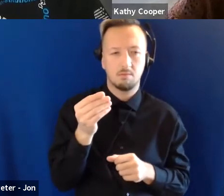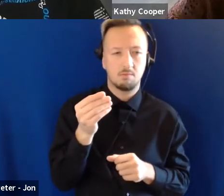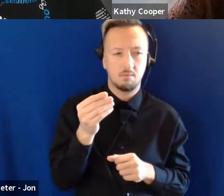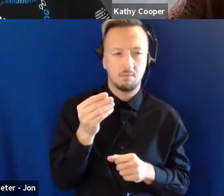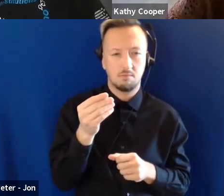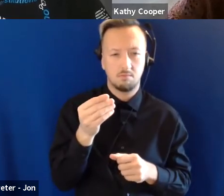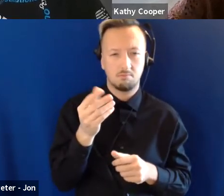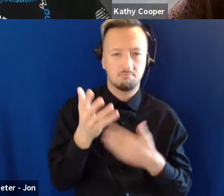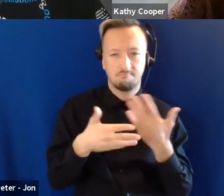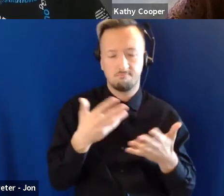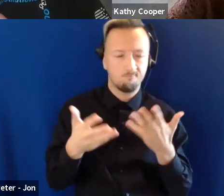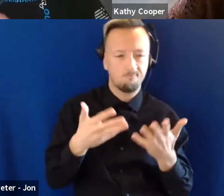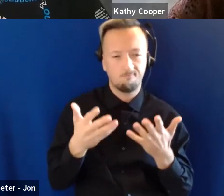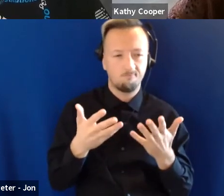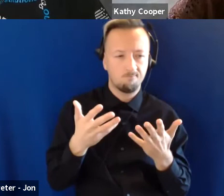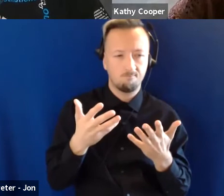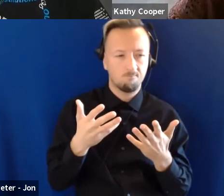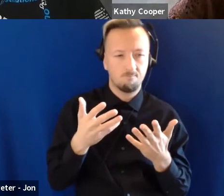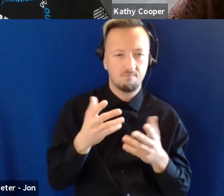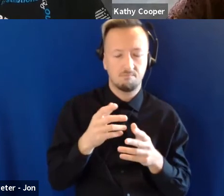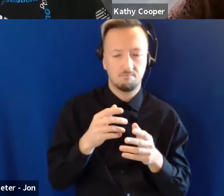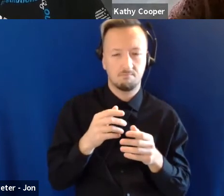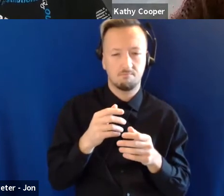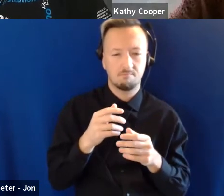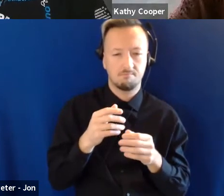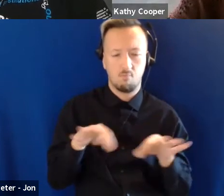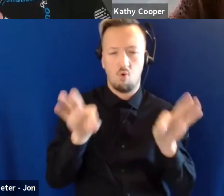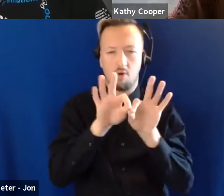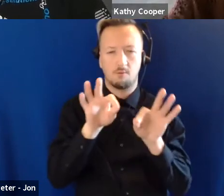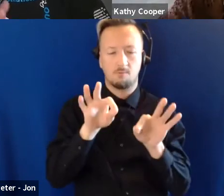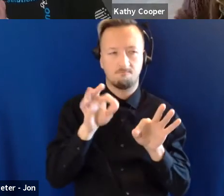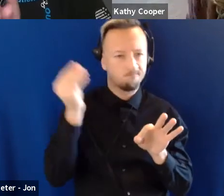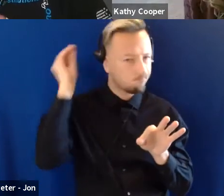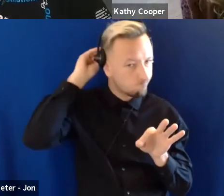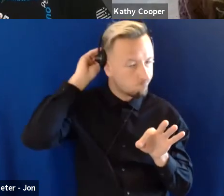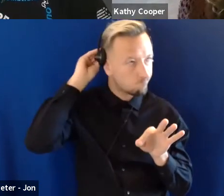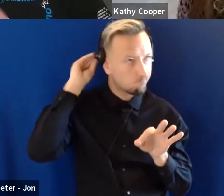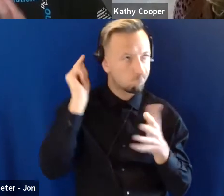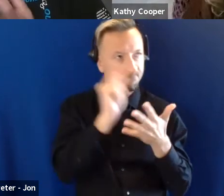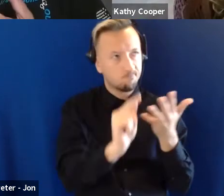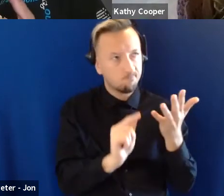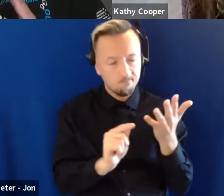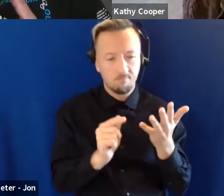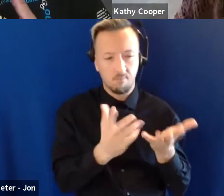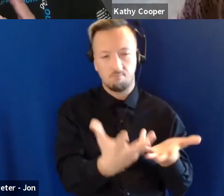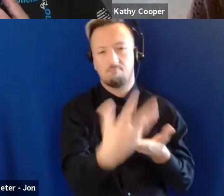and kind of keeping a sense of how that works and coordinating that. So you have your shalls, right? I mean,